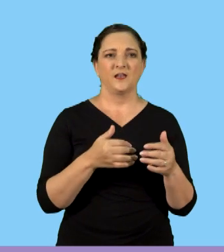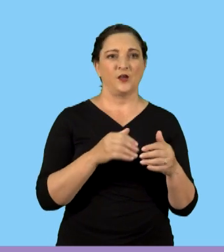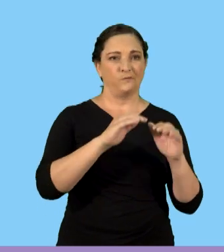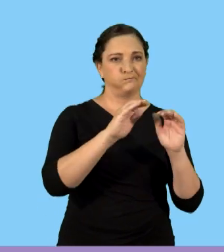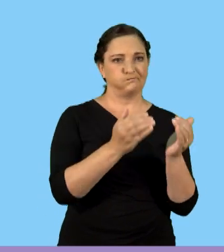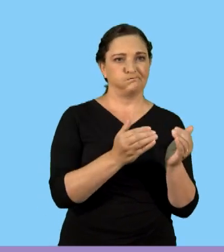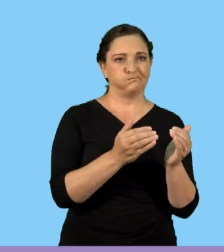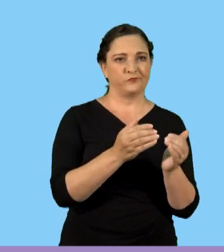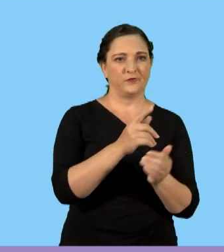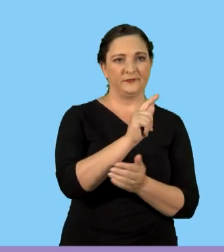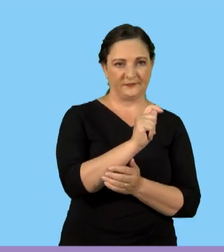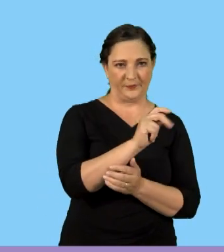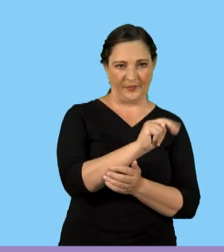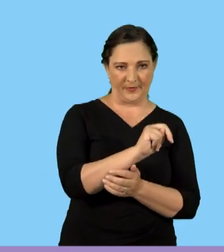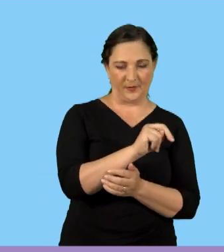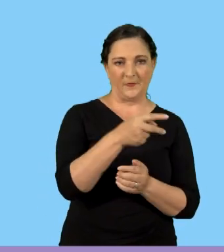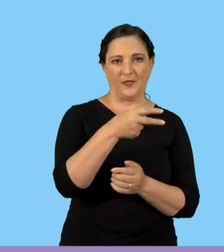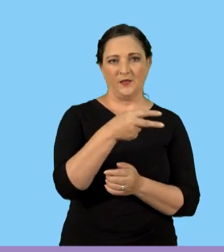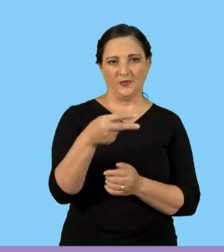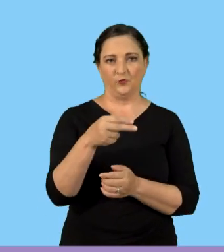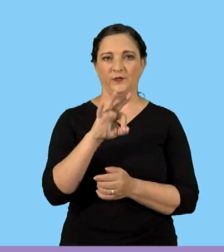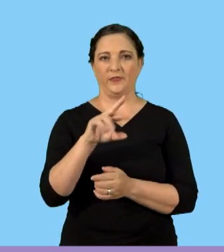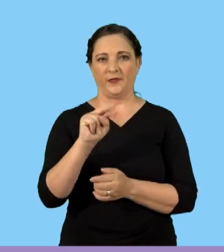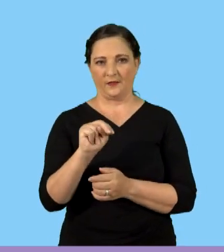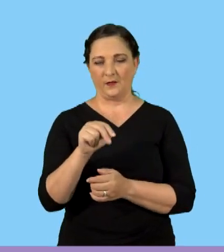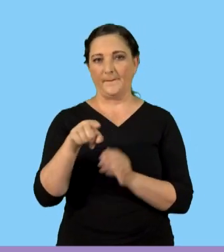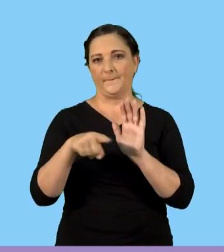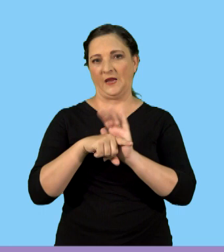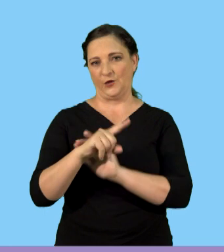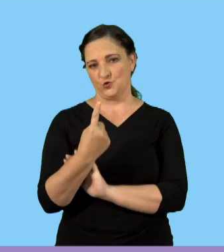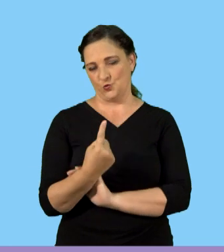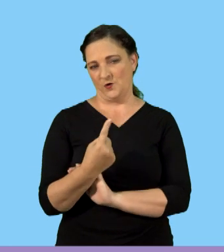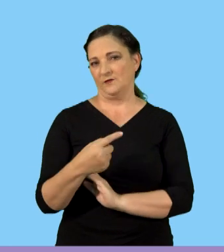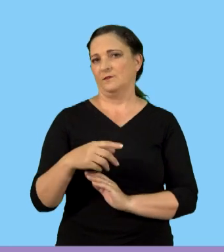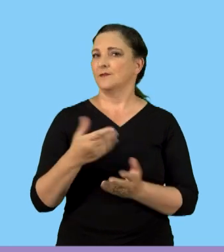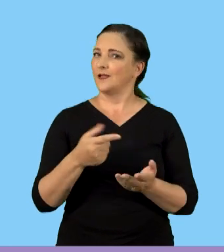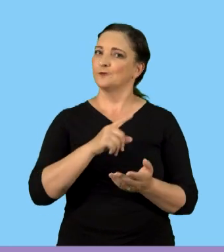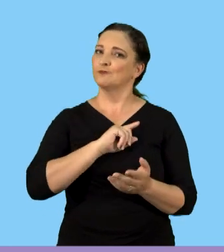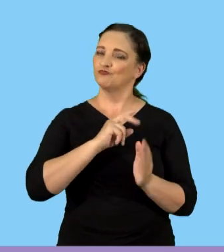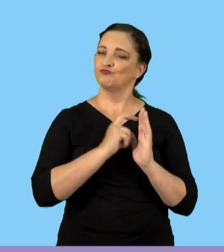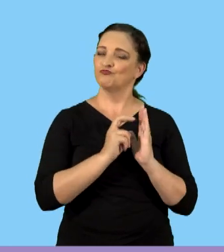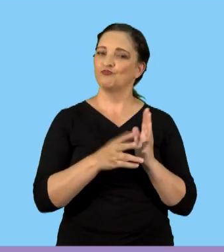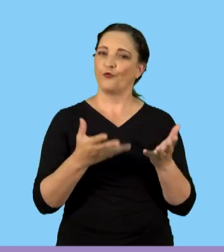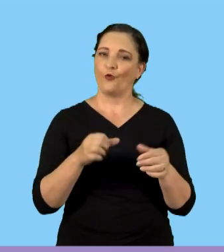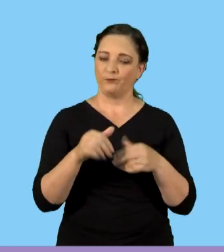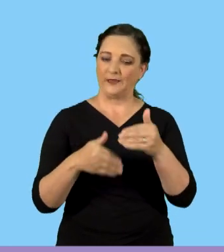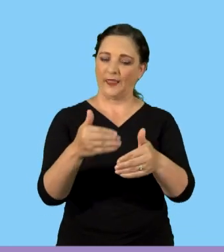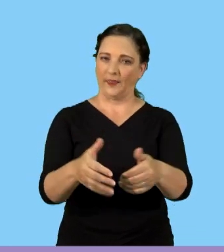take 3, multiply it by the term number, and then subtract 1, and that is our rule for this